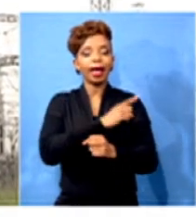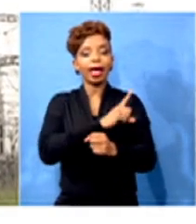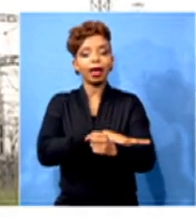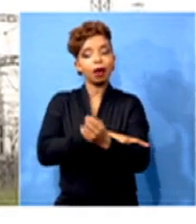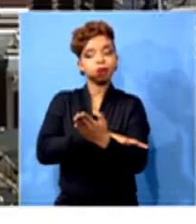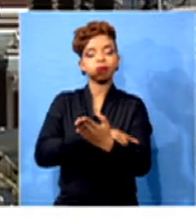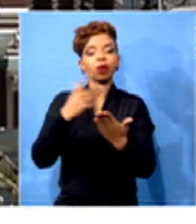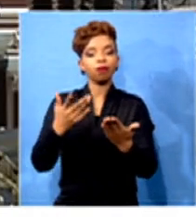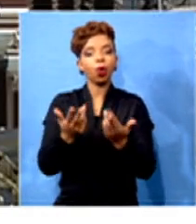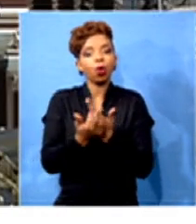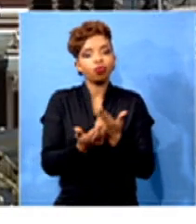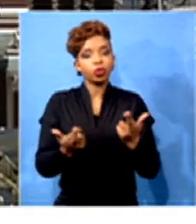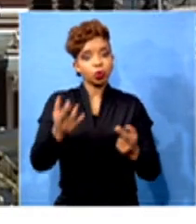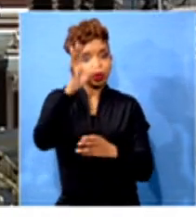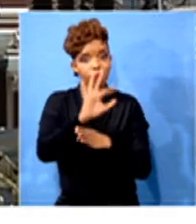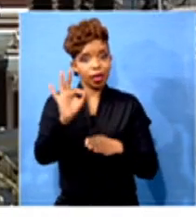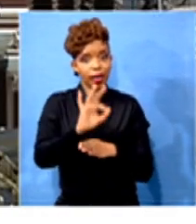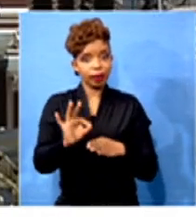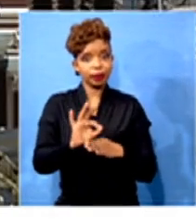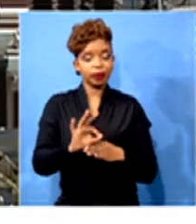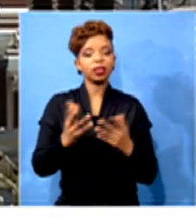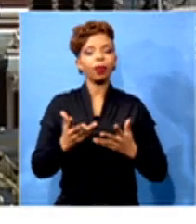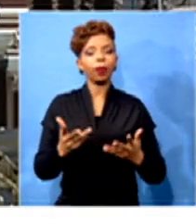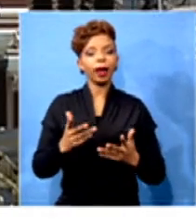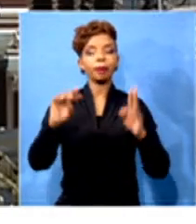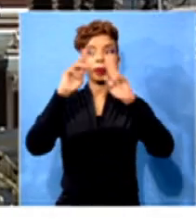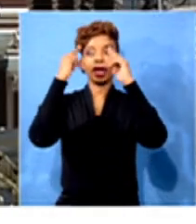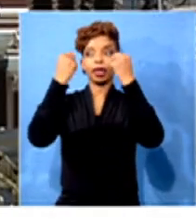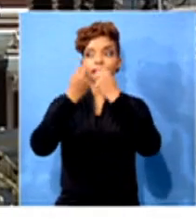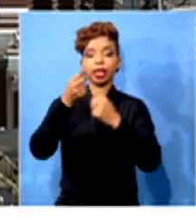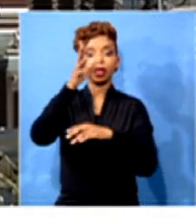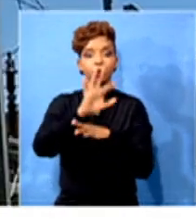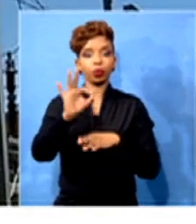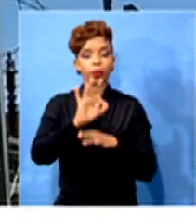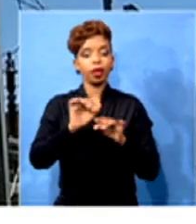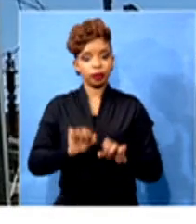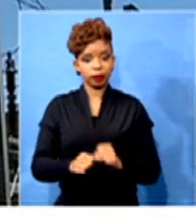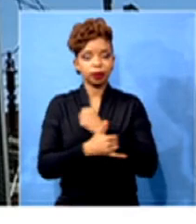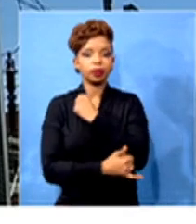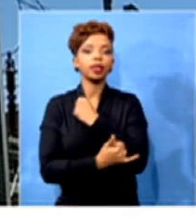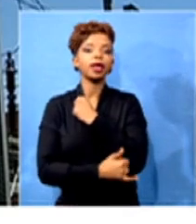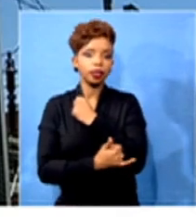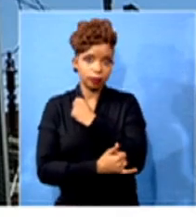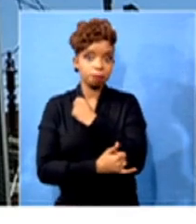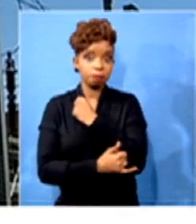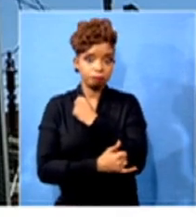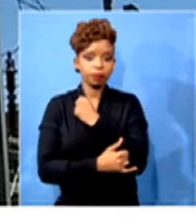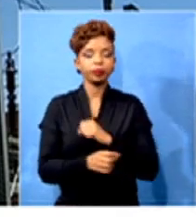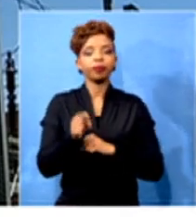Plan. So that is our country's national planning document for new capacity. And this capacity is expected as early